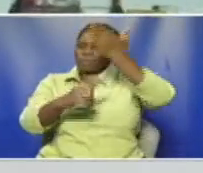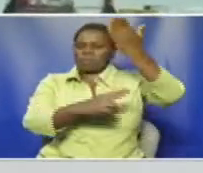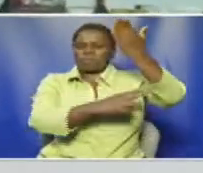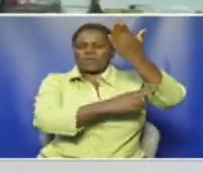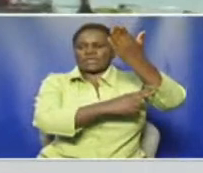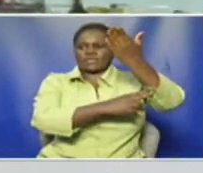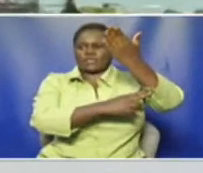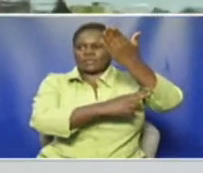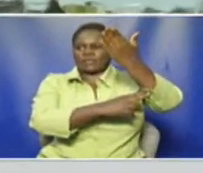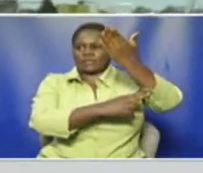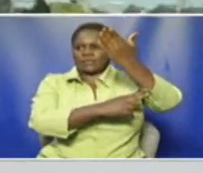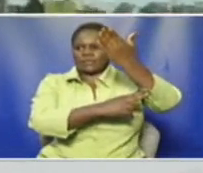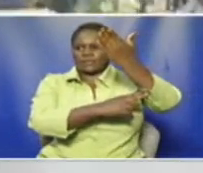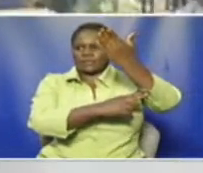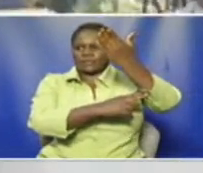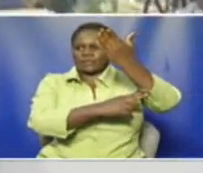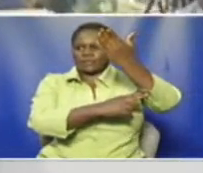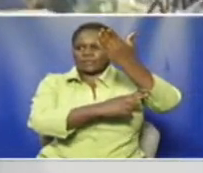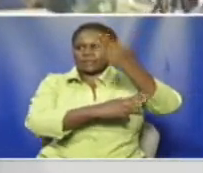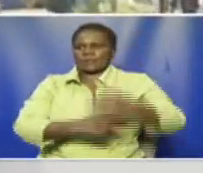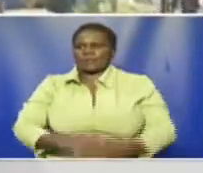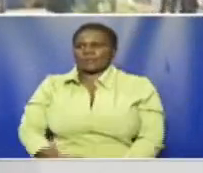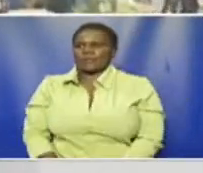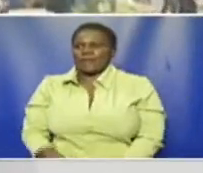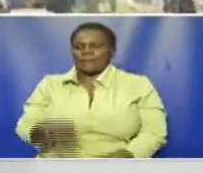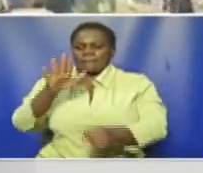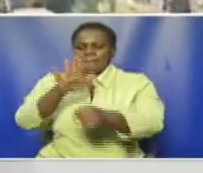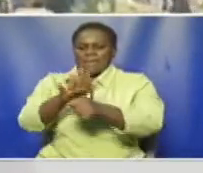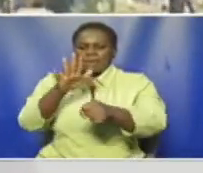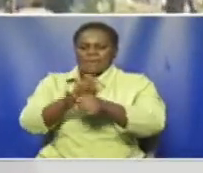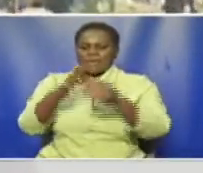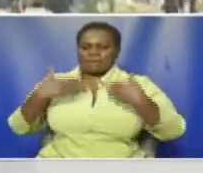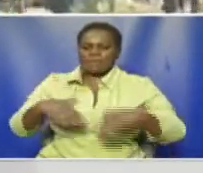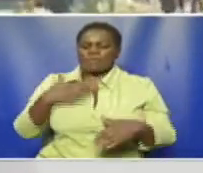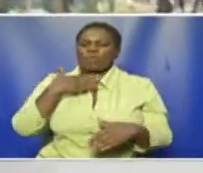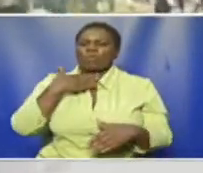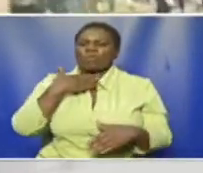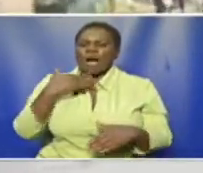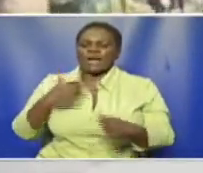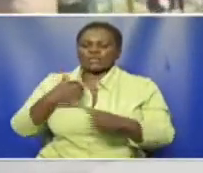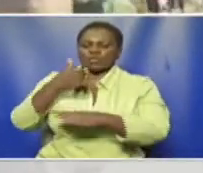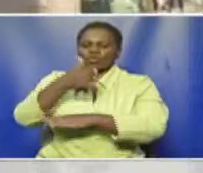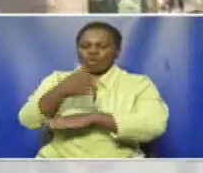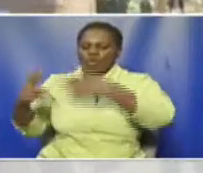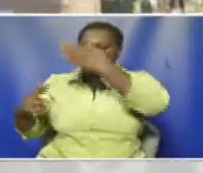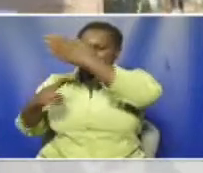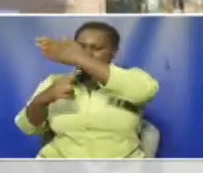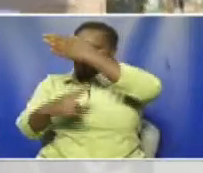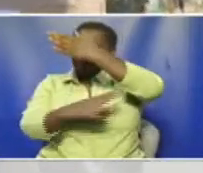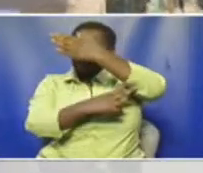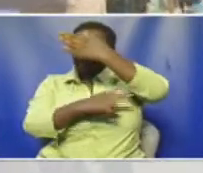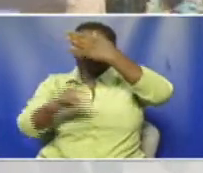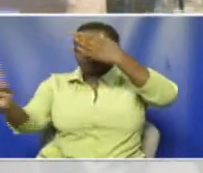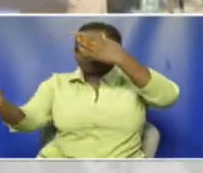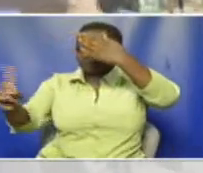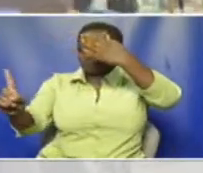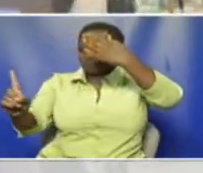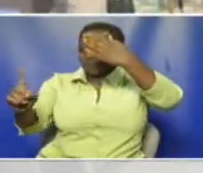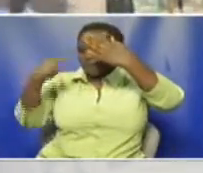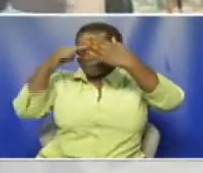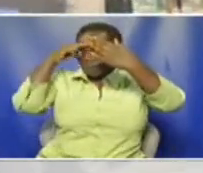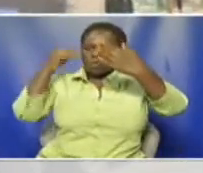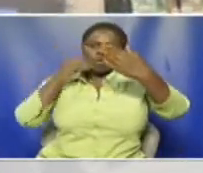the Liwatoni floating bridge. Watu wengi huwa hawapendi kuvuka na bridge kwa sababu makao